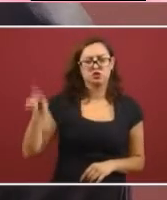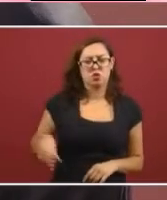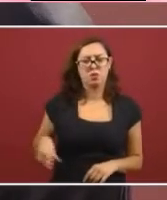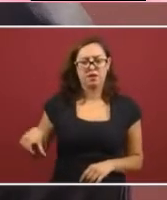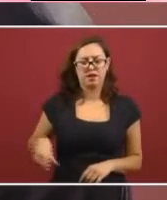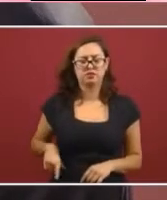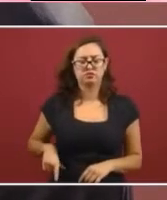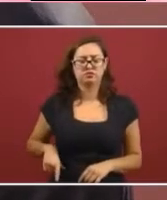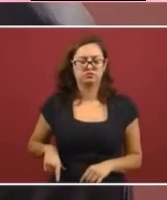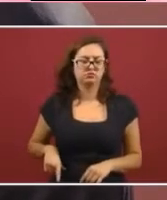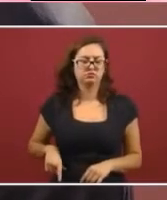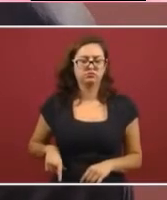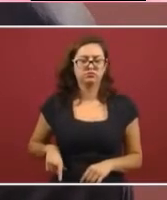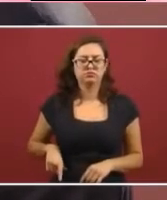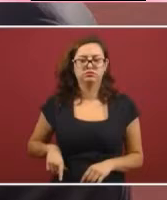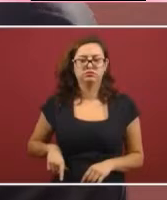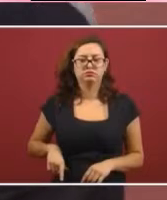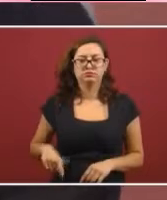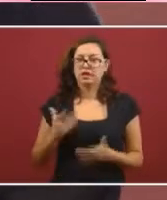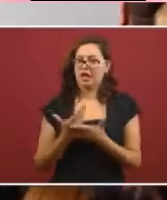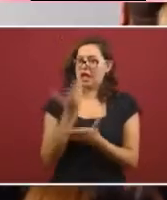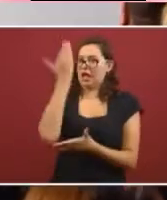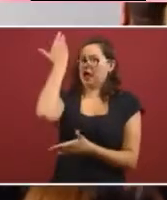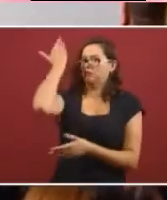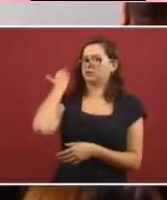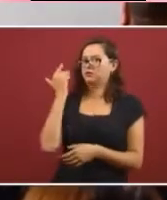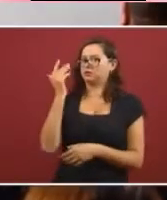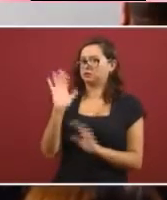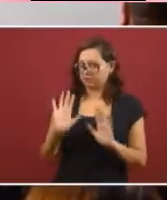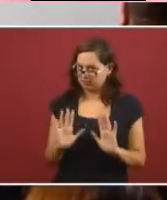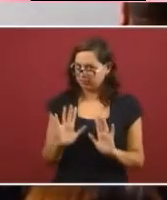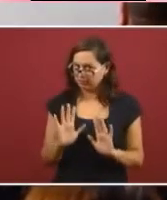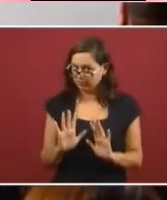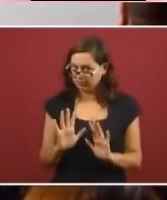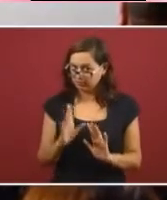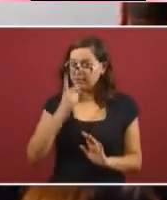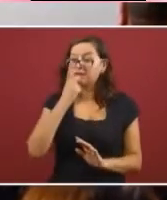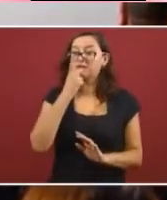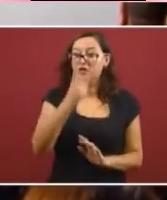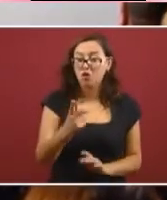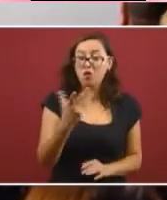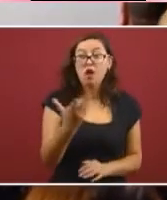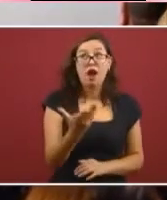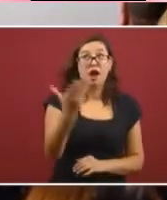And I say contract because